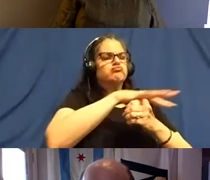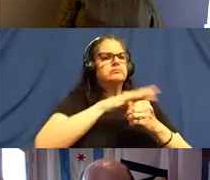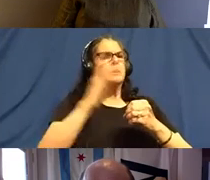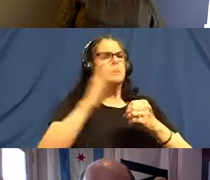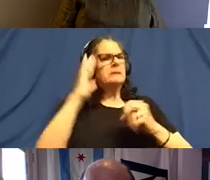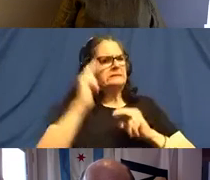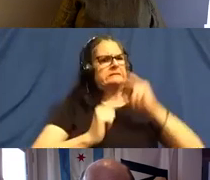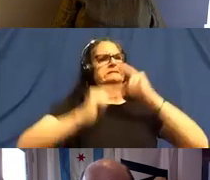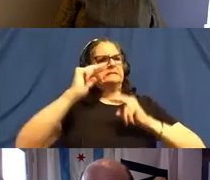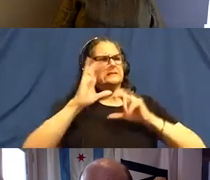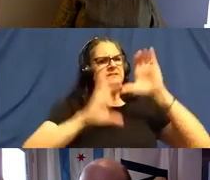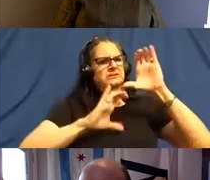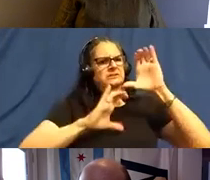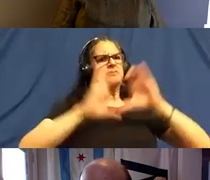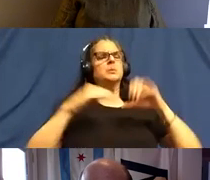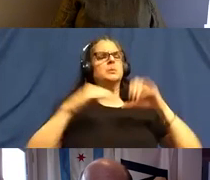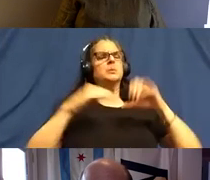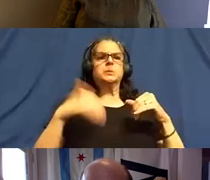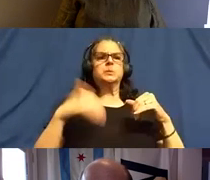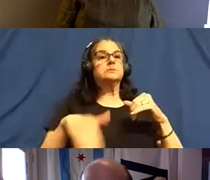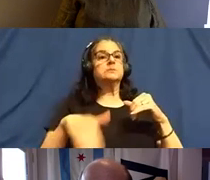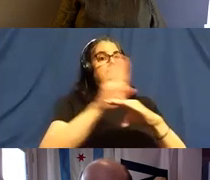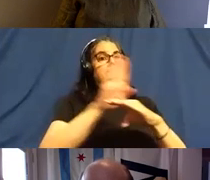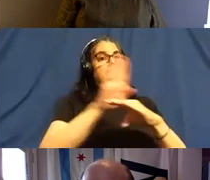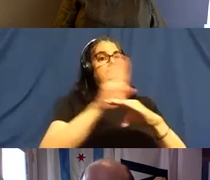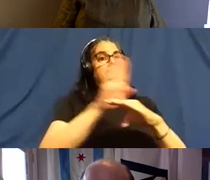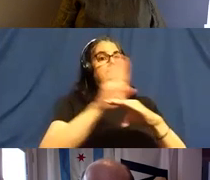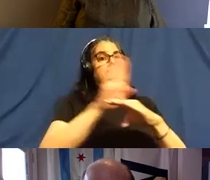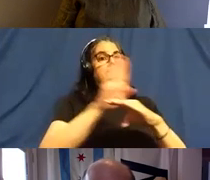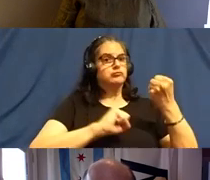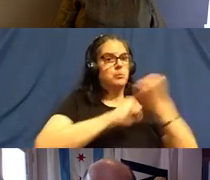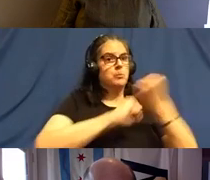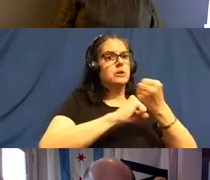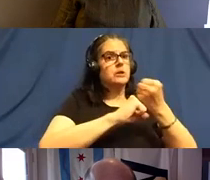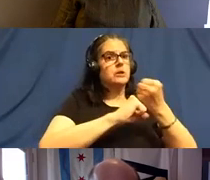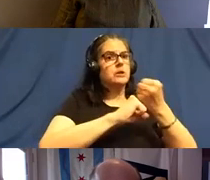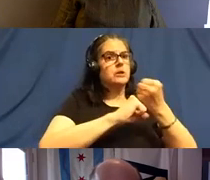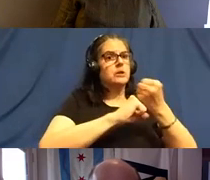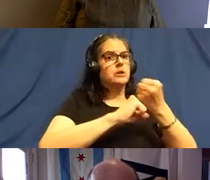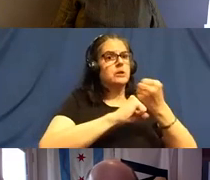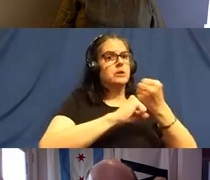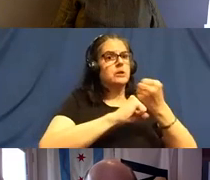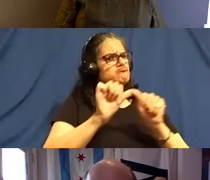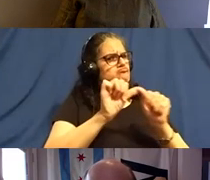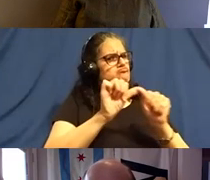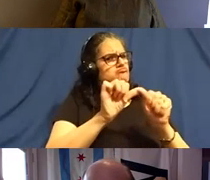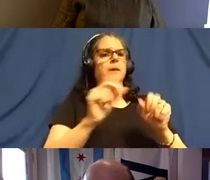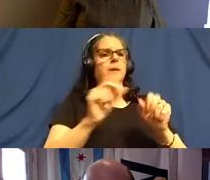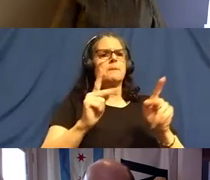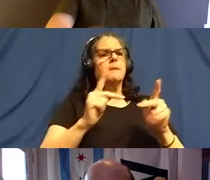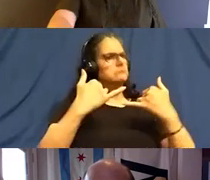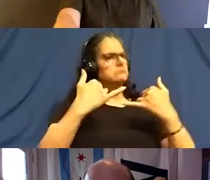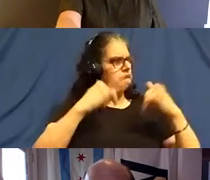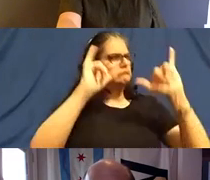the businesses that support our neighborhood can continue to thrive, and their workers continue to work during this